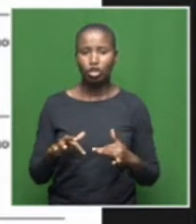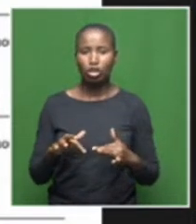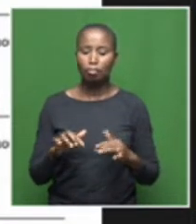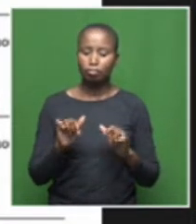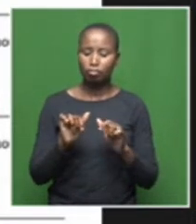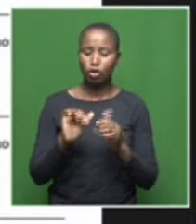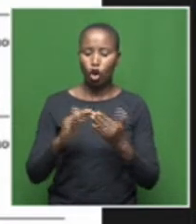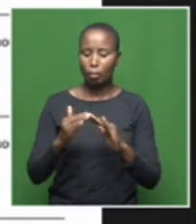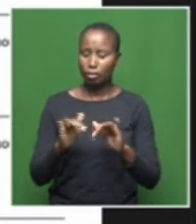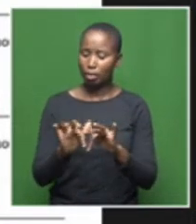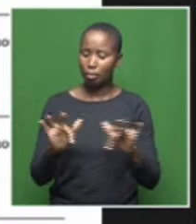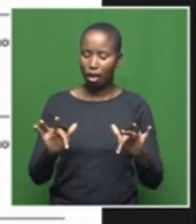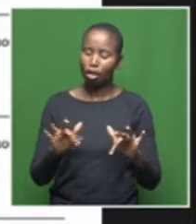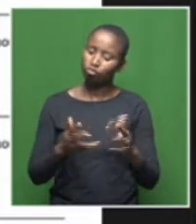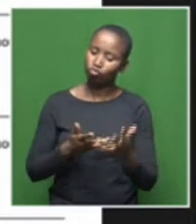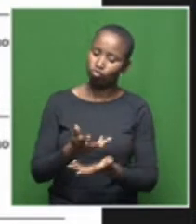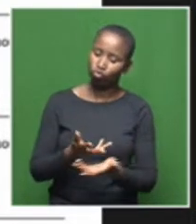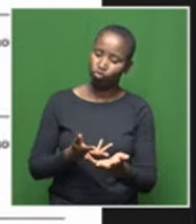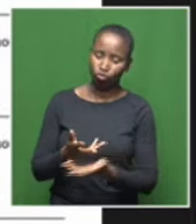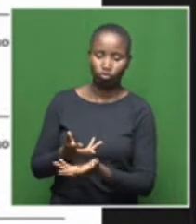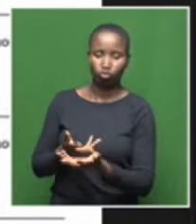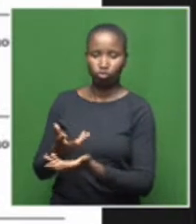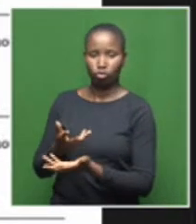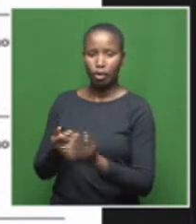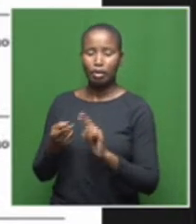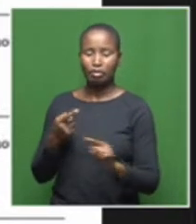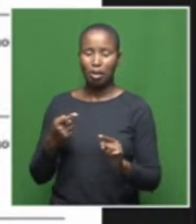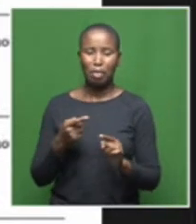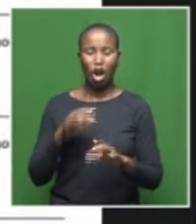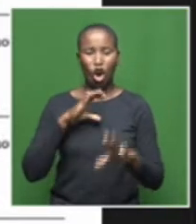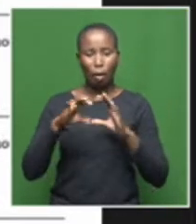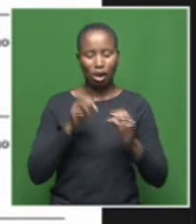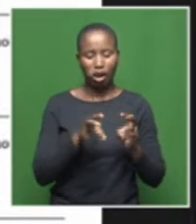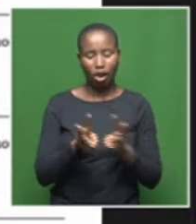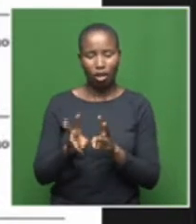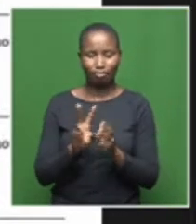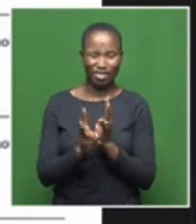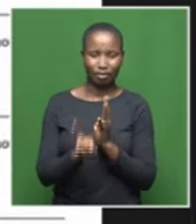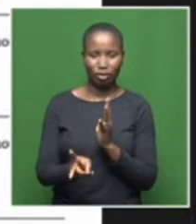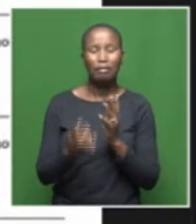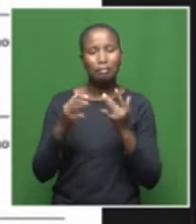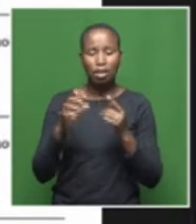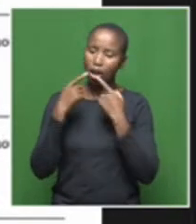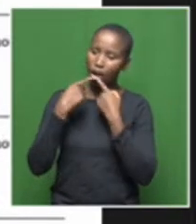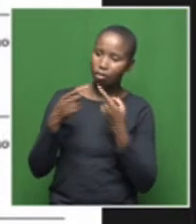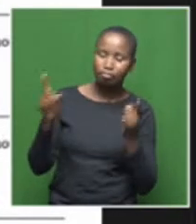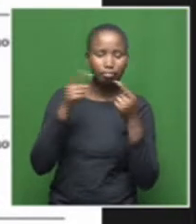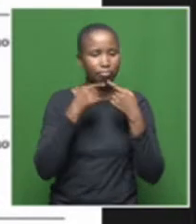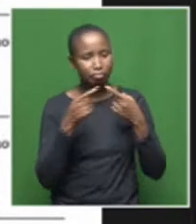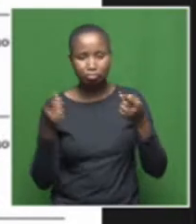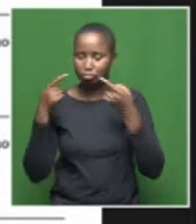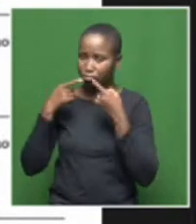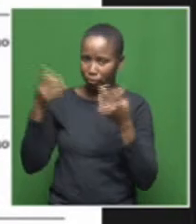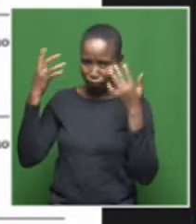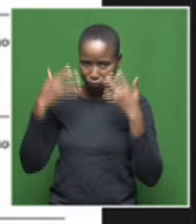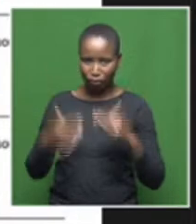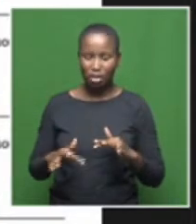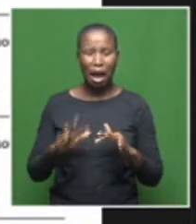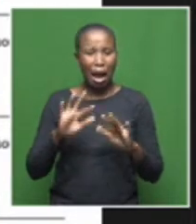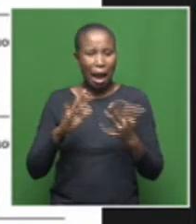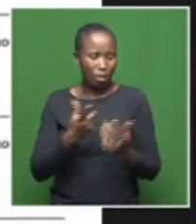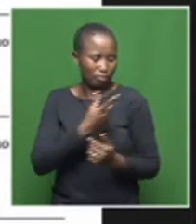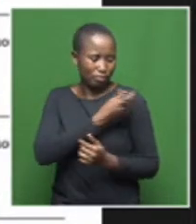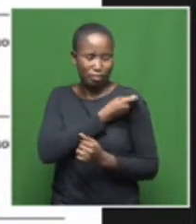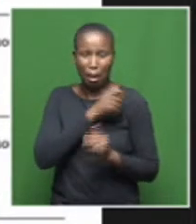public through various platforms of communication, making announcements, including on changes with the vaccination